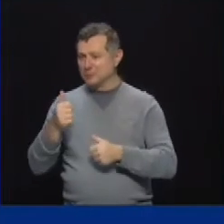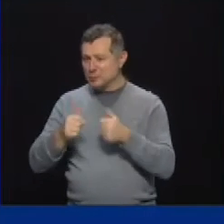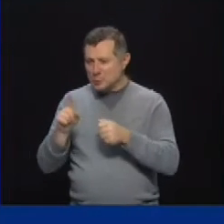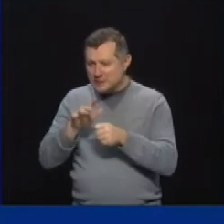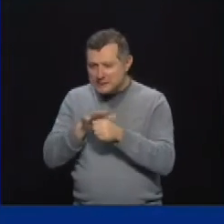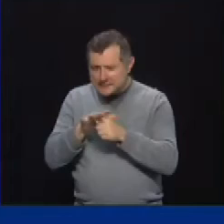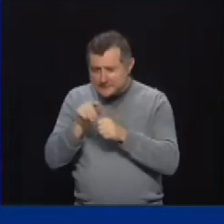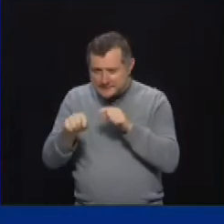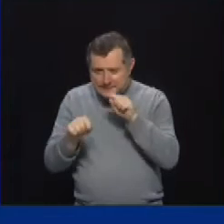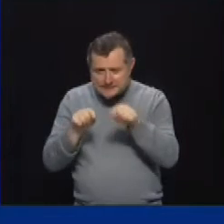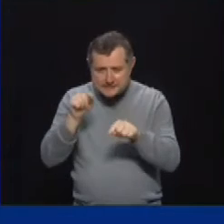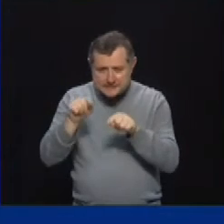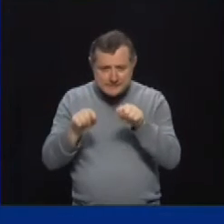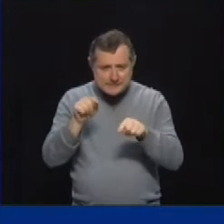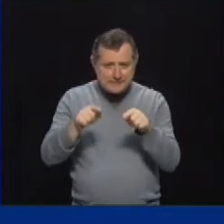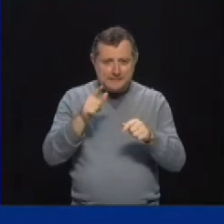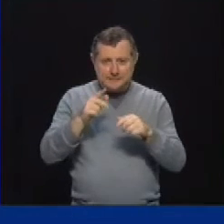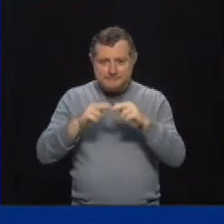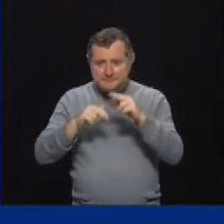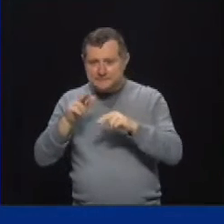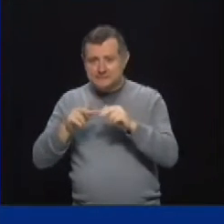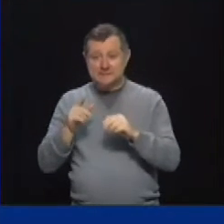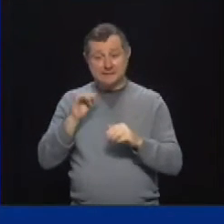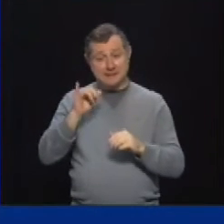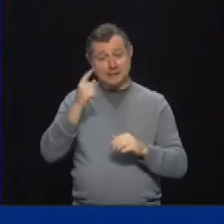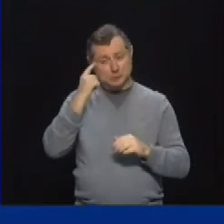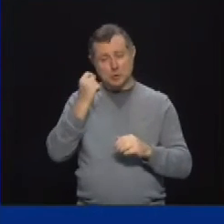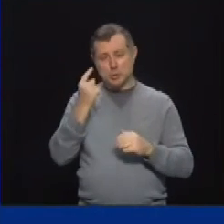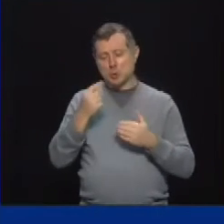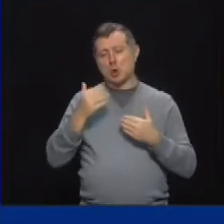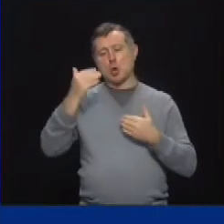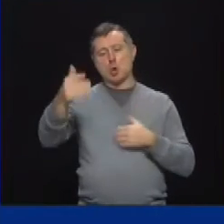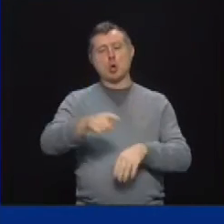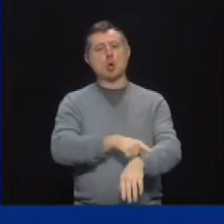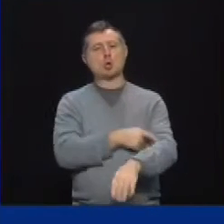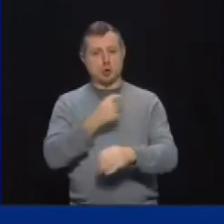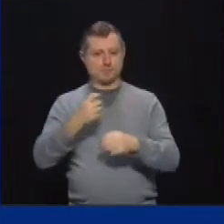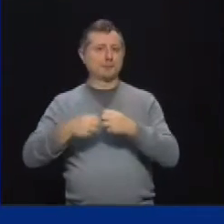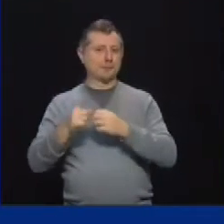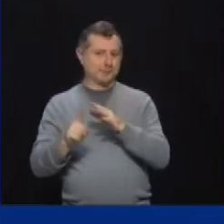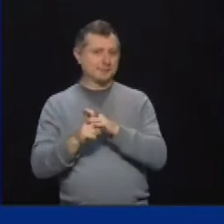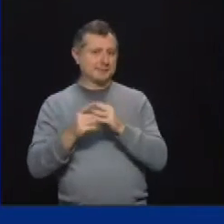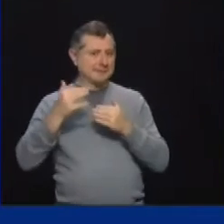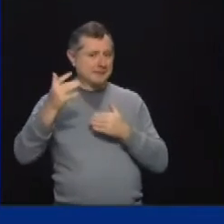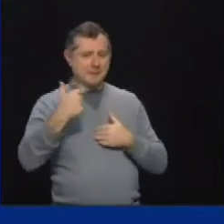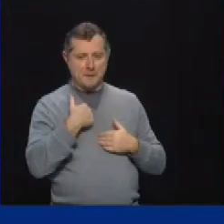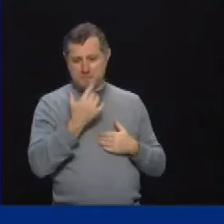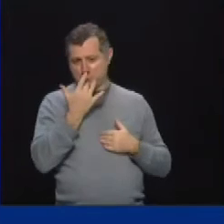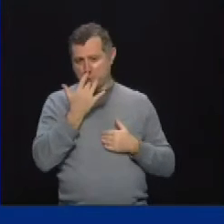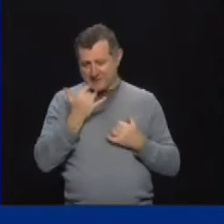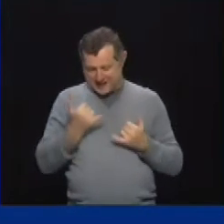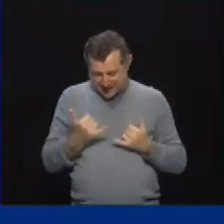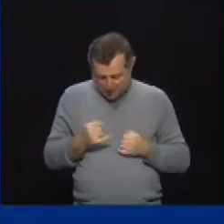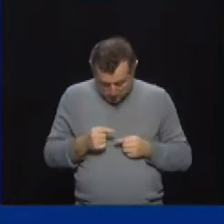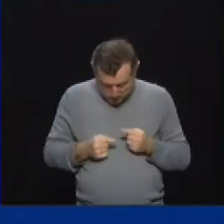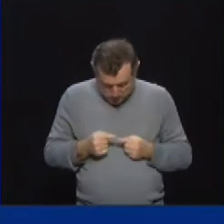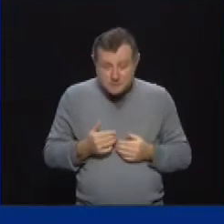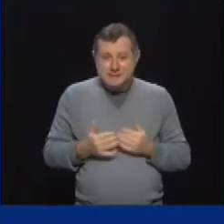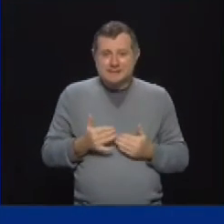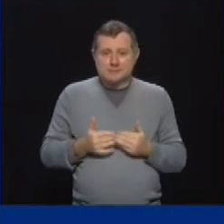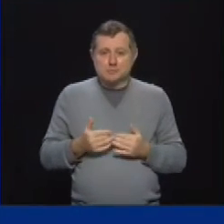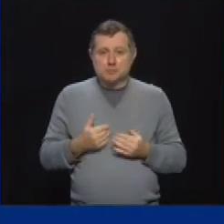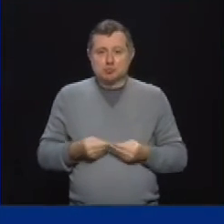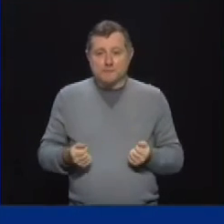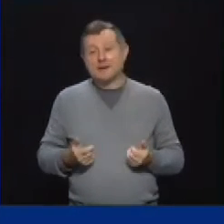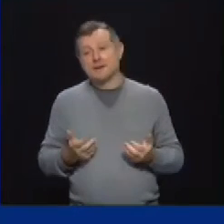that done. That is a longer-term problem, and I tend to not like longer-term problems. I like immediate problems, but it's something that is